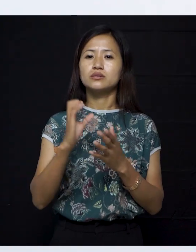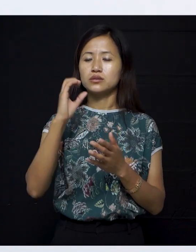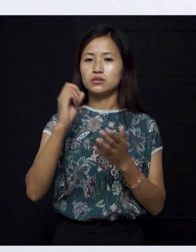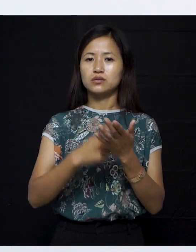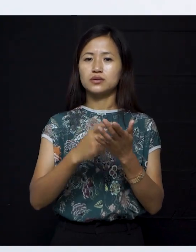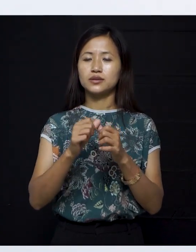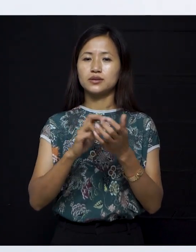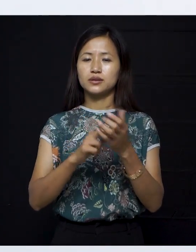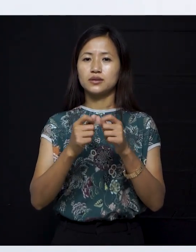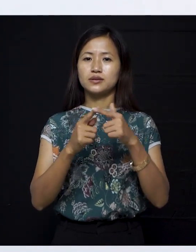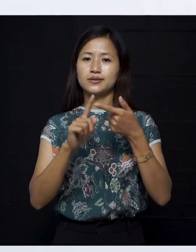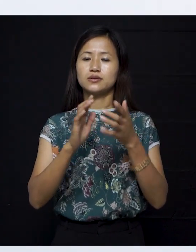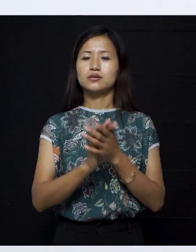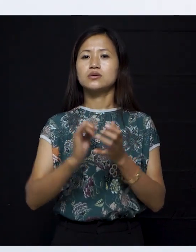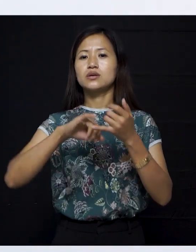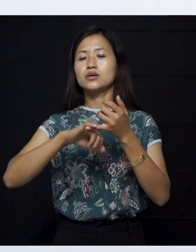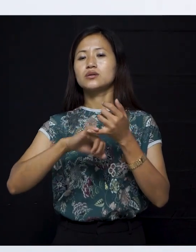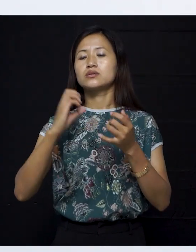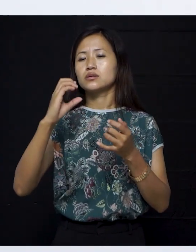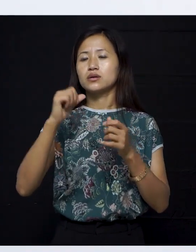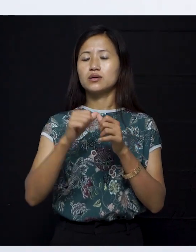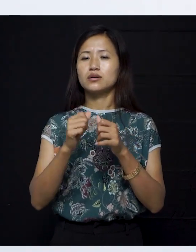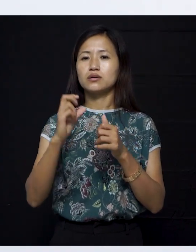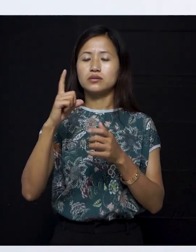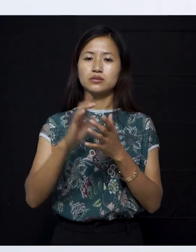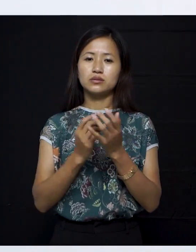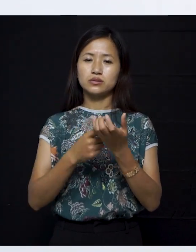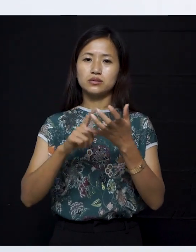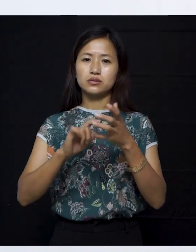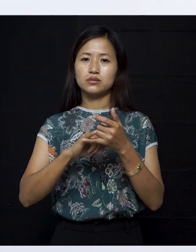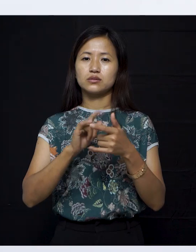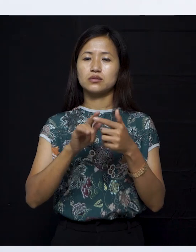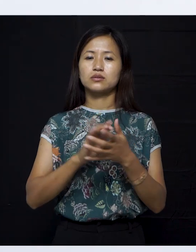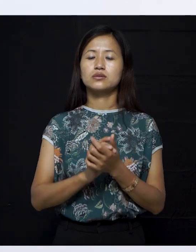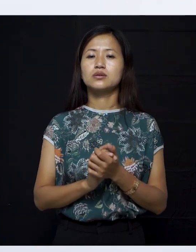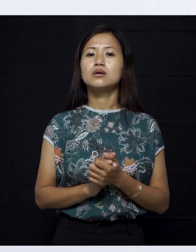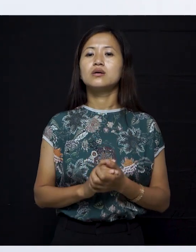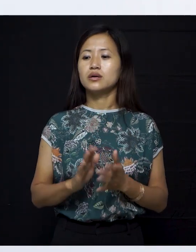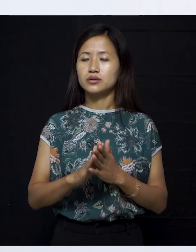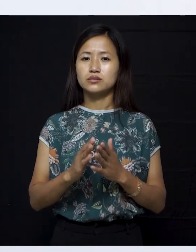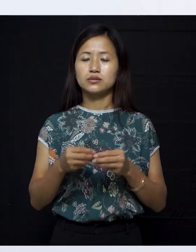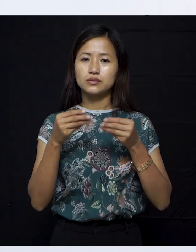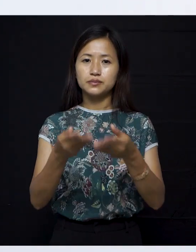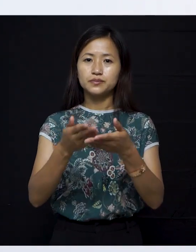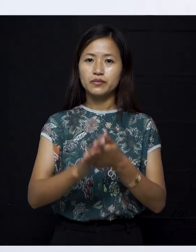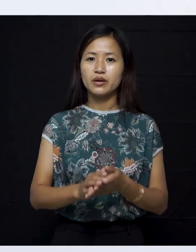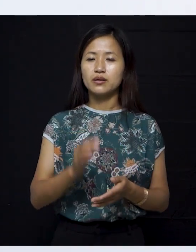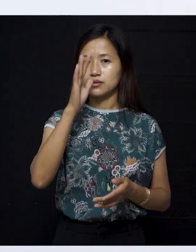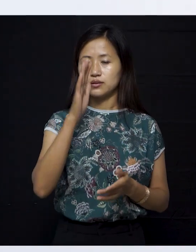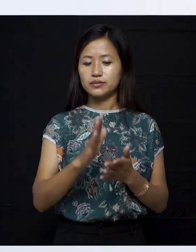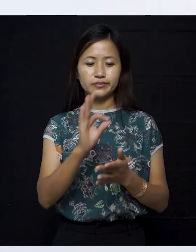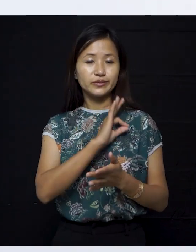coordinate clause. In a subordinate clause, what you see is it has to depend on something. She likes